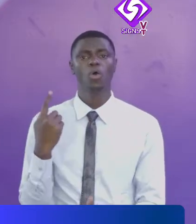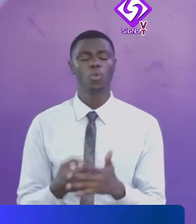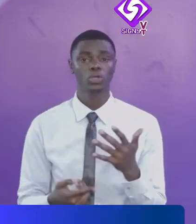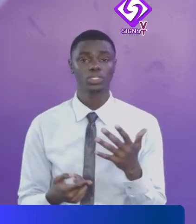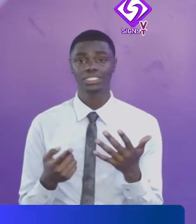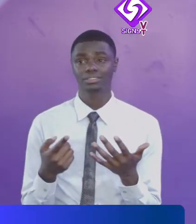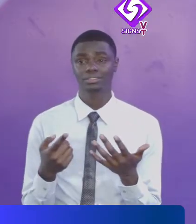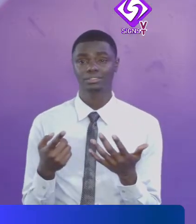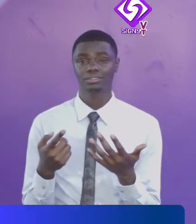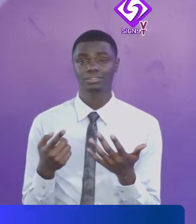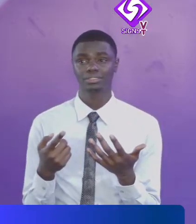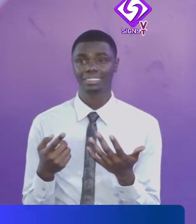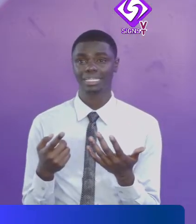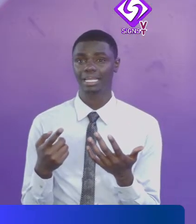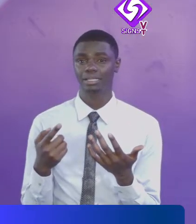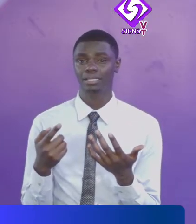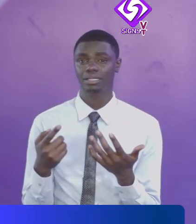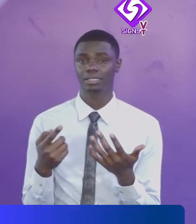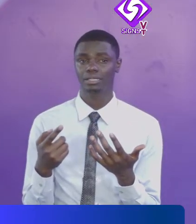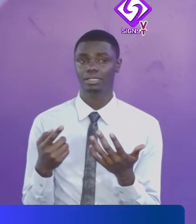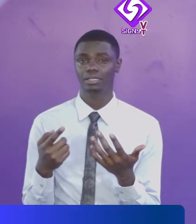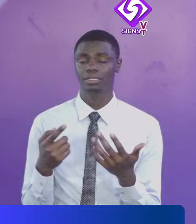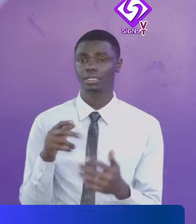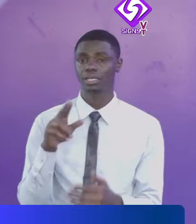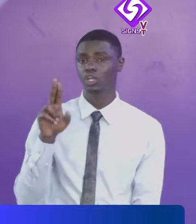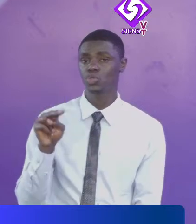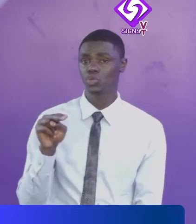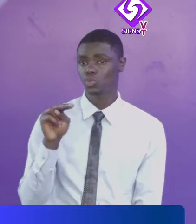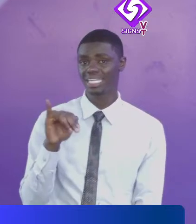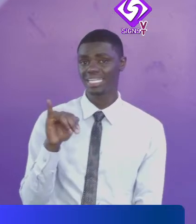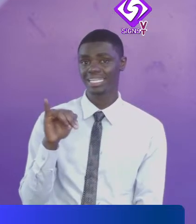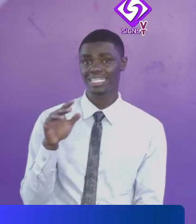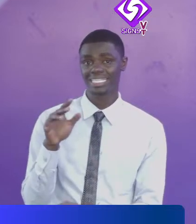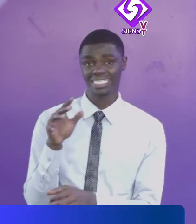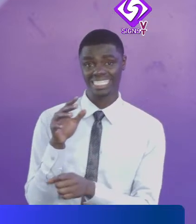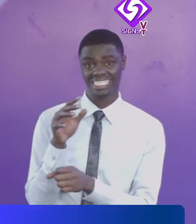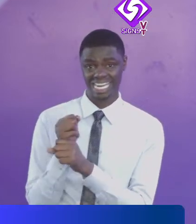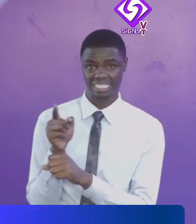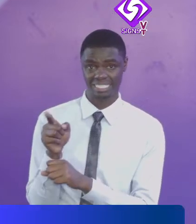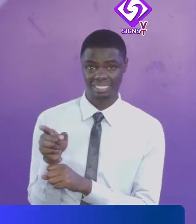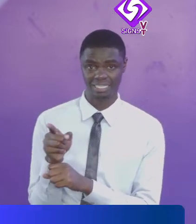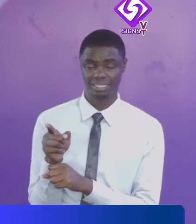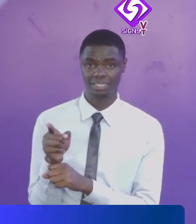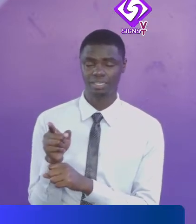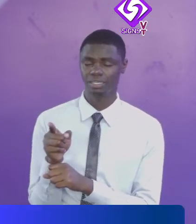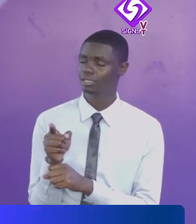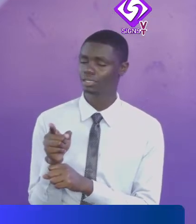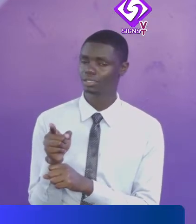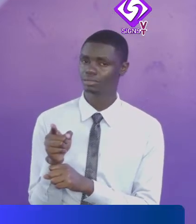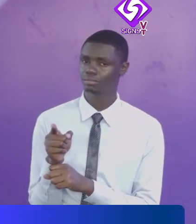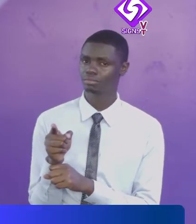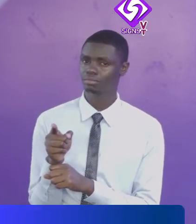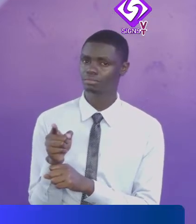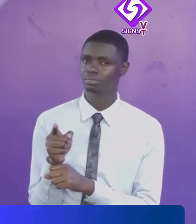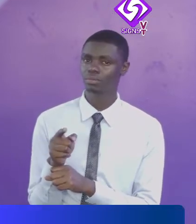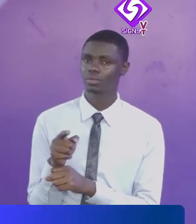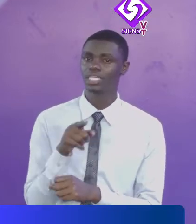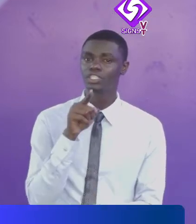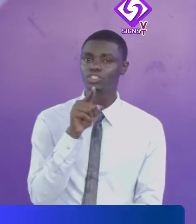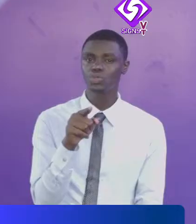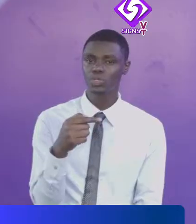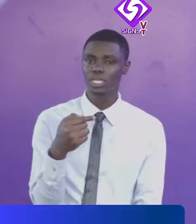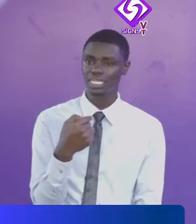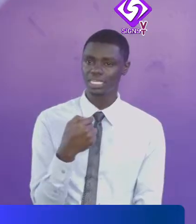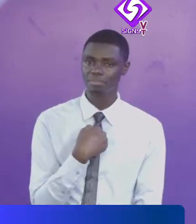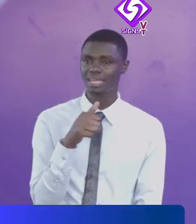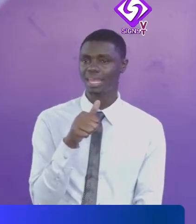investment schemes or unit trusts in this case are a regulated channel. It's you and I and a couple